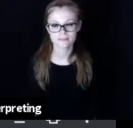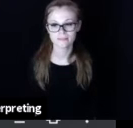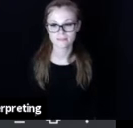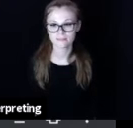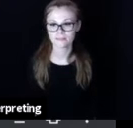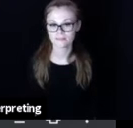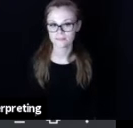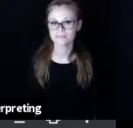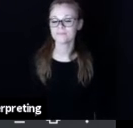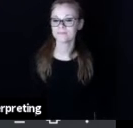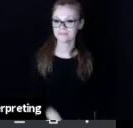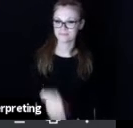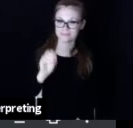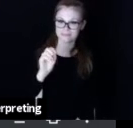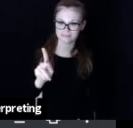All right.